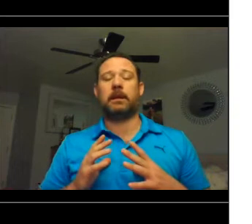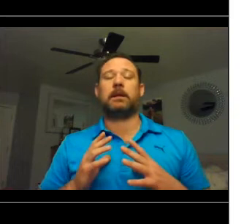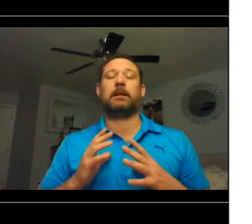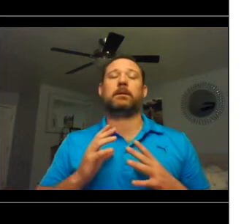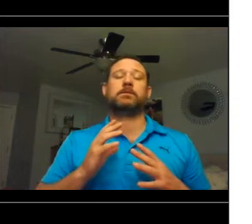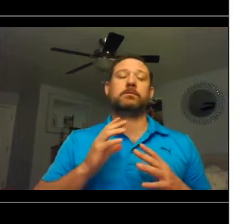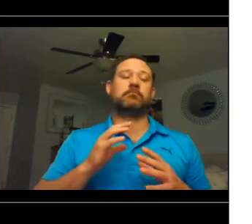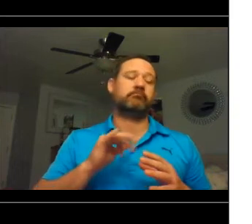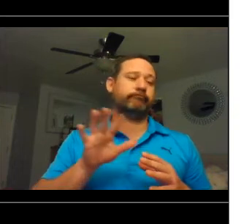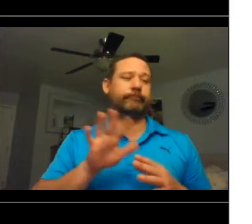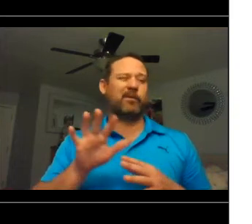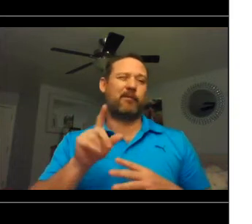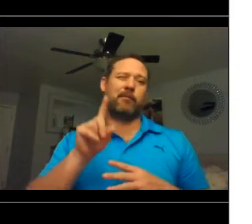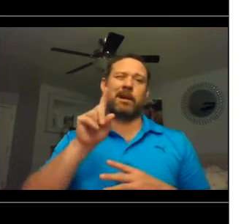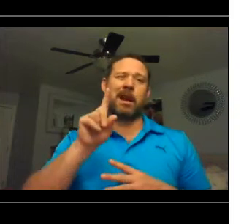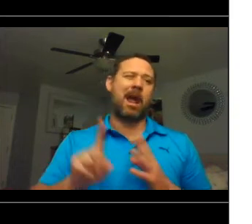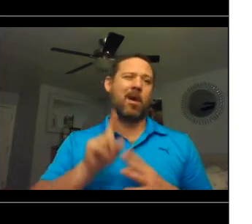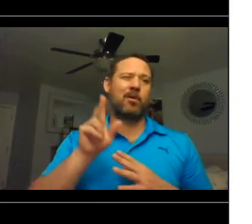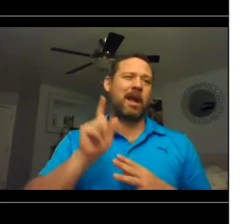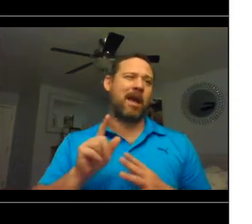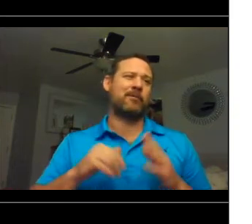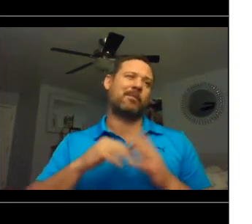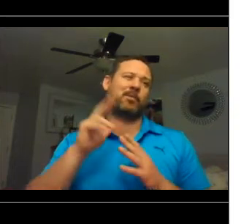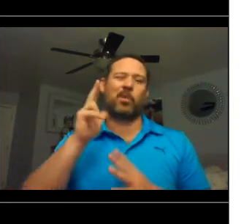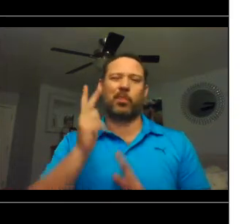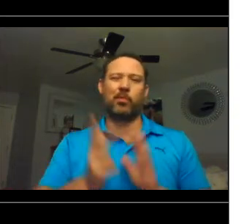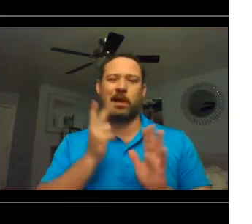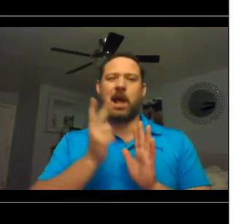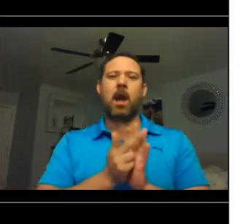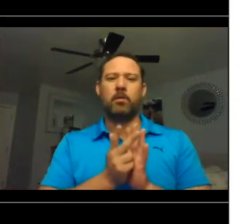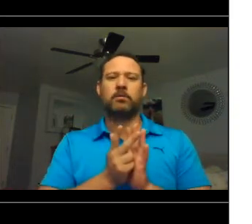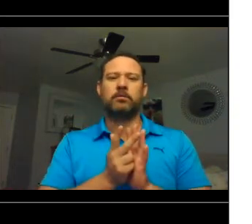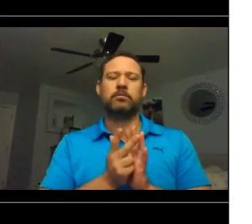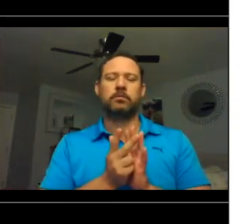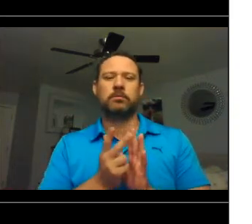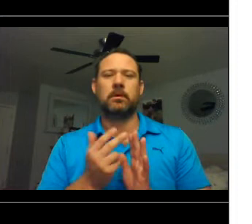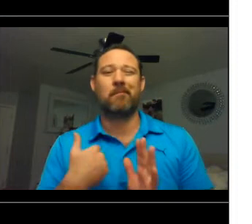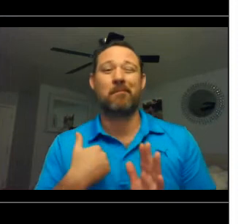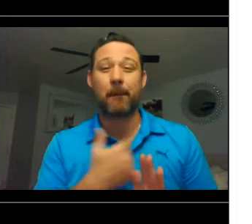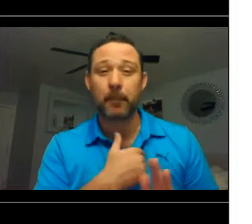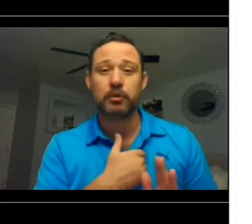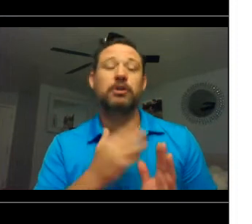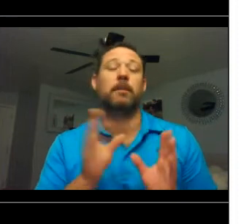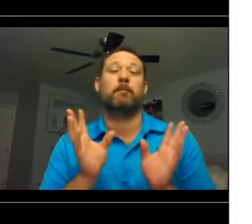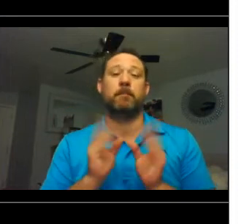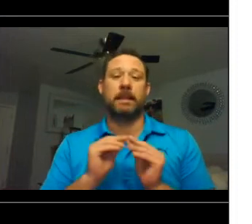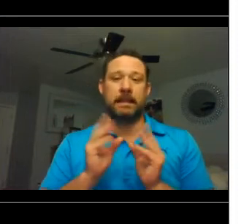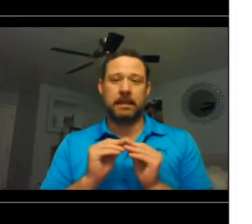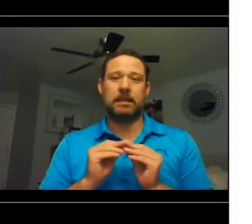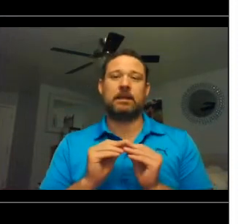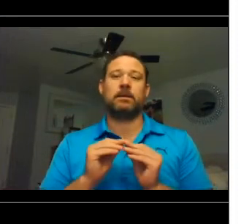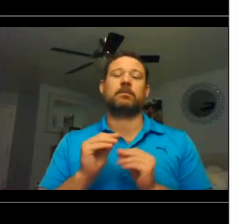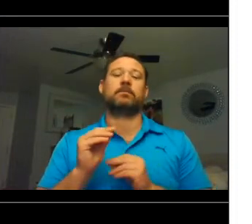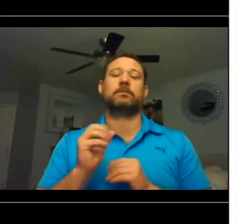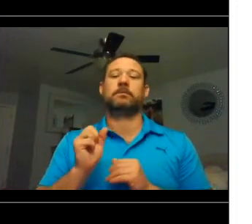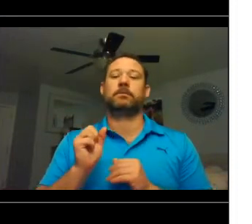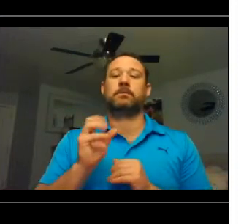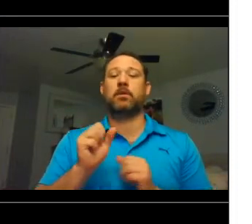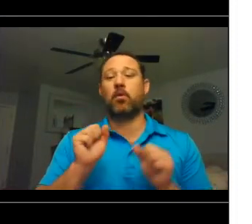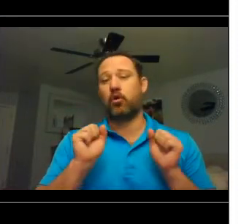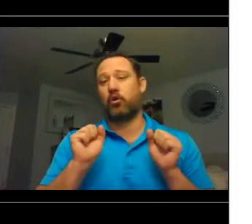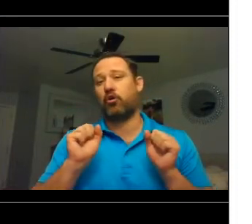had anywhere from an hour and a half to up to 3 hours of a membership like meeting. So that could